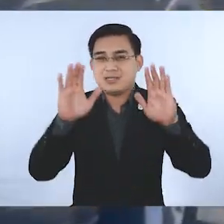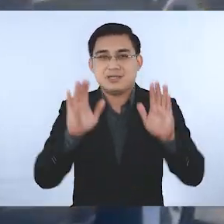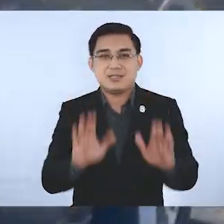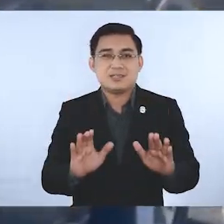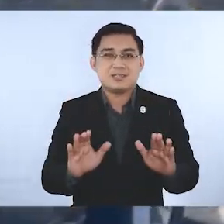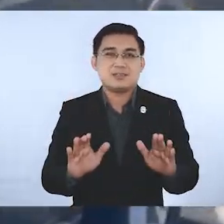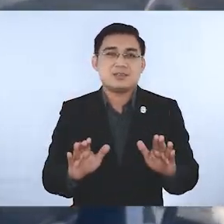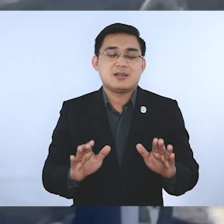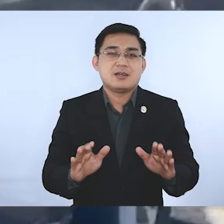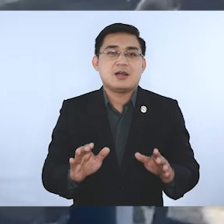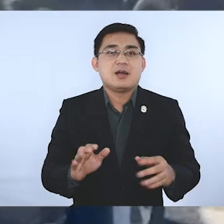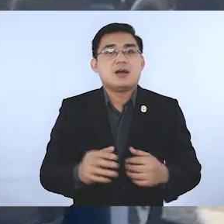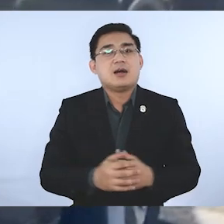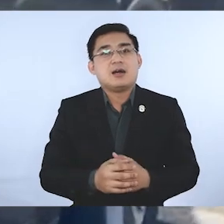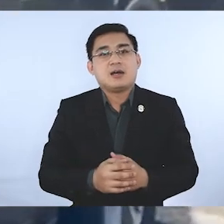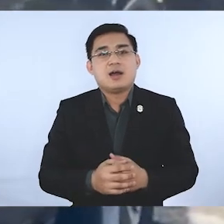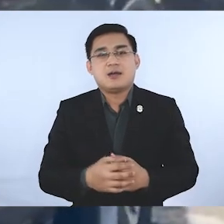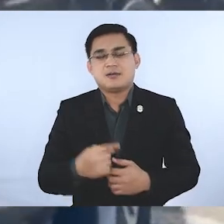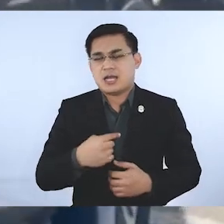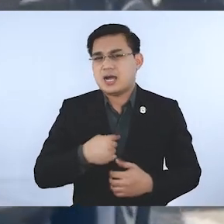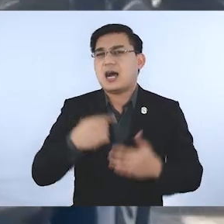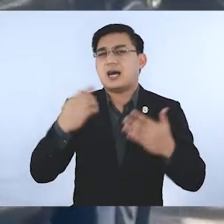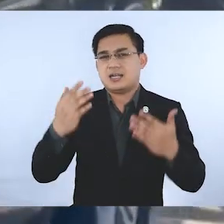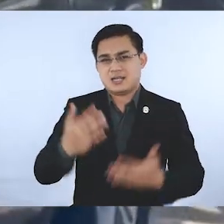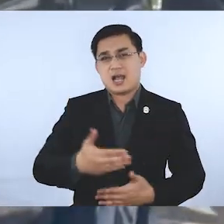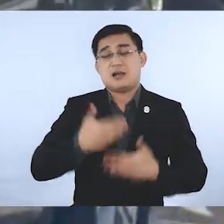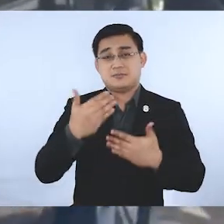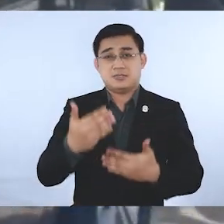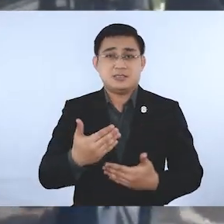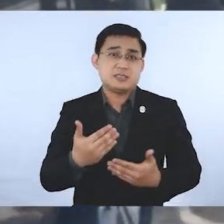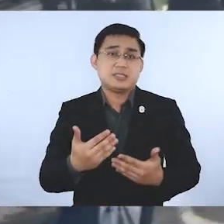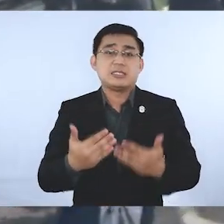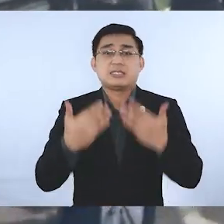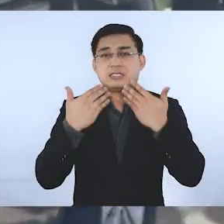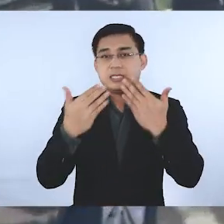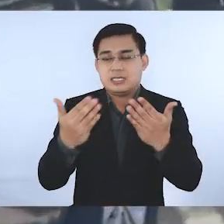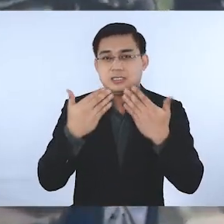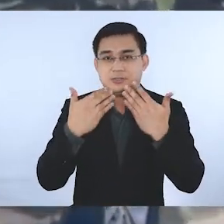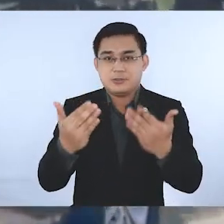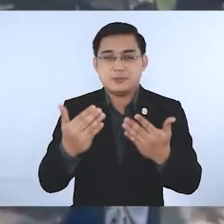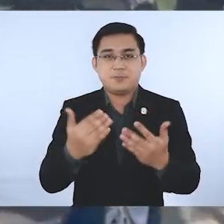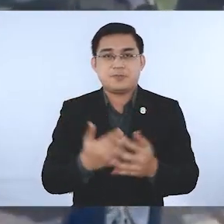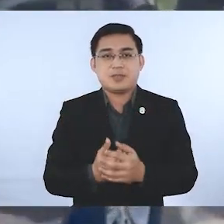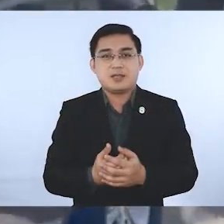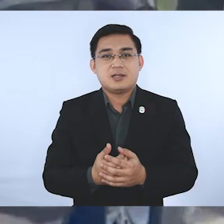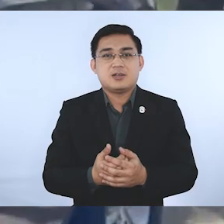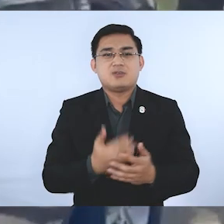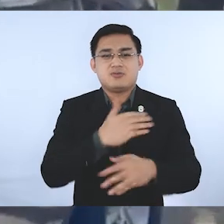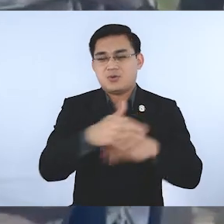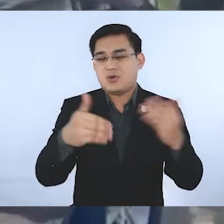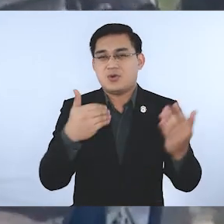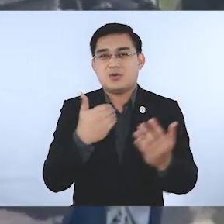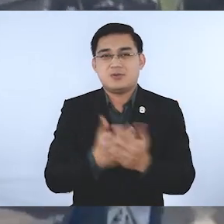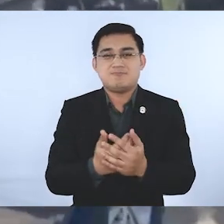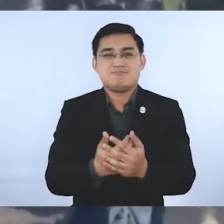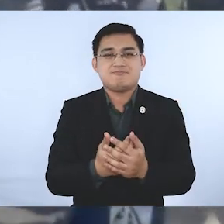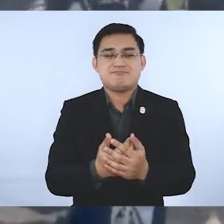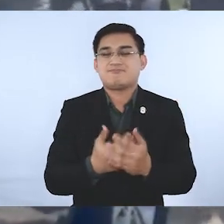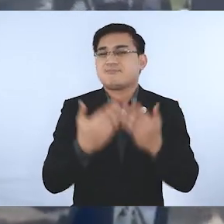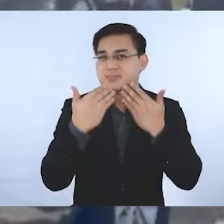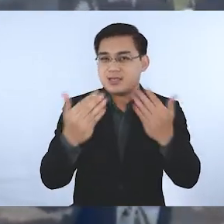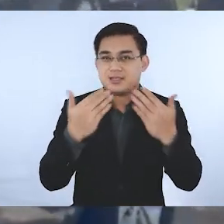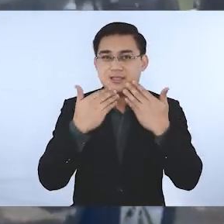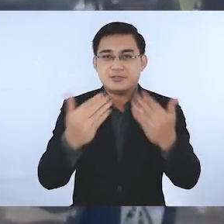grateful, thankful for you guys that come and serve our community. I know everybody is so